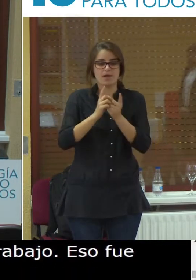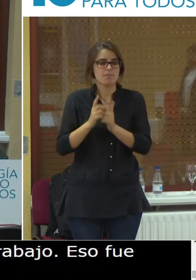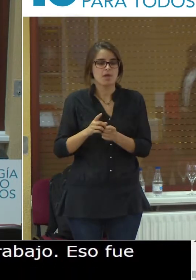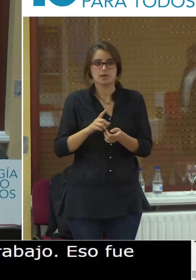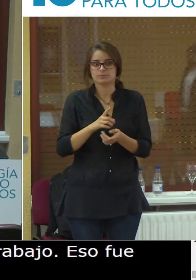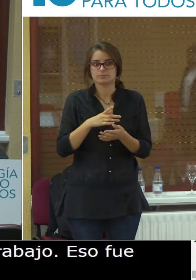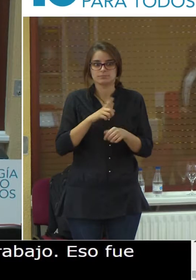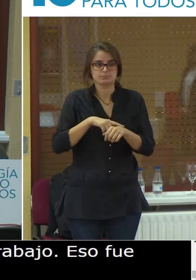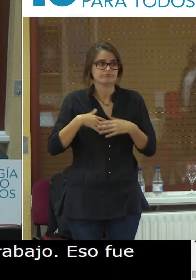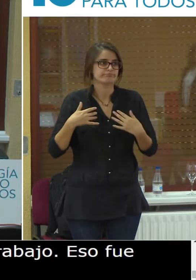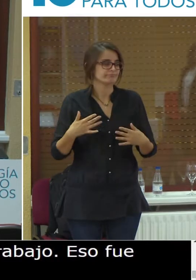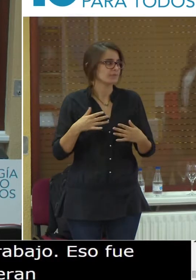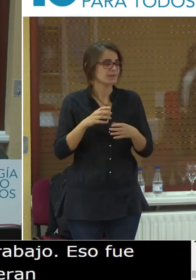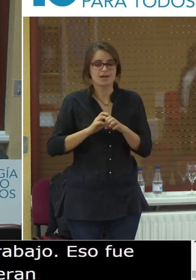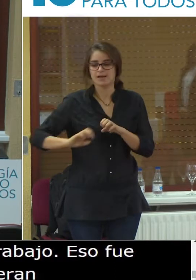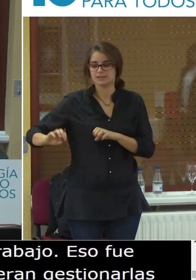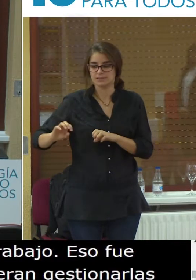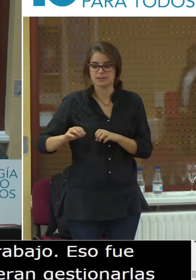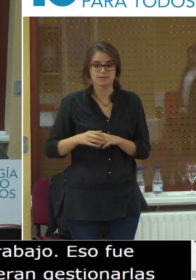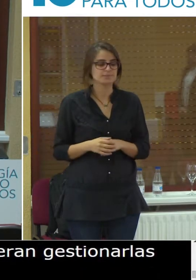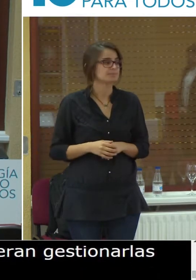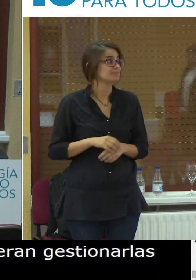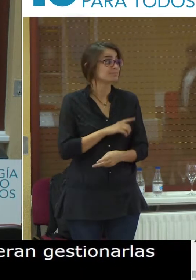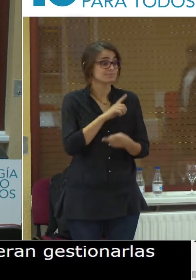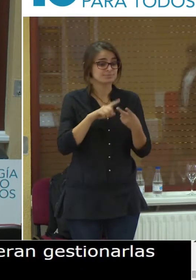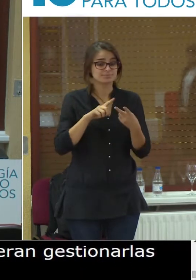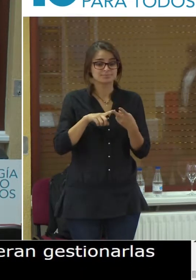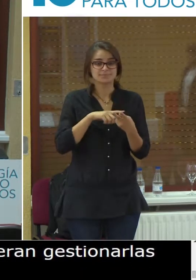in a lean and easier fashion.